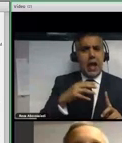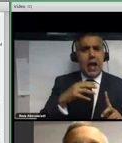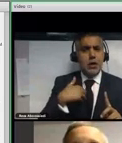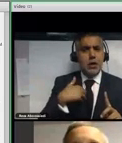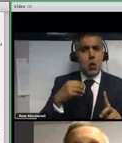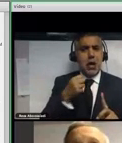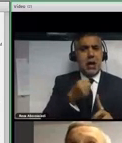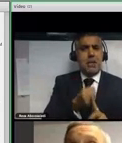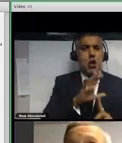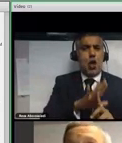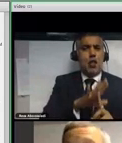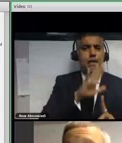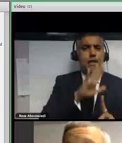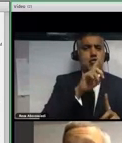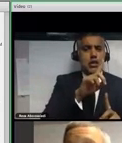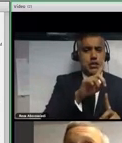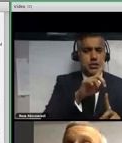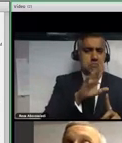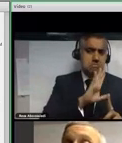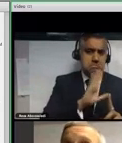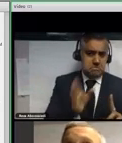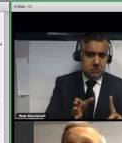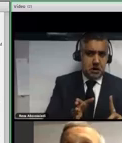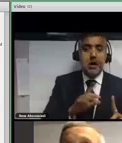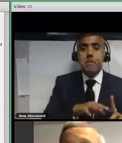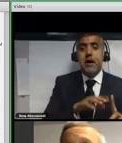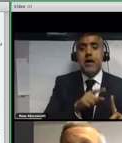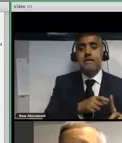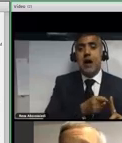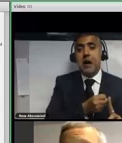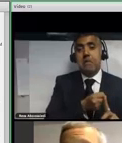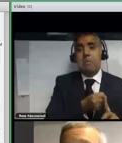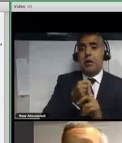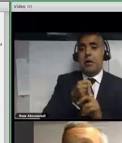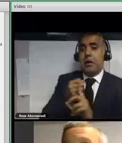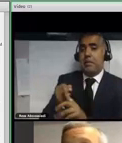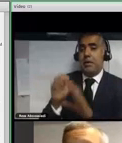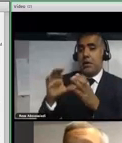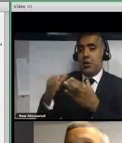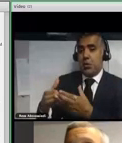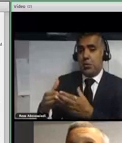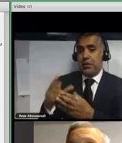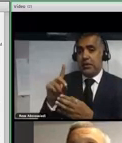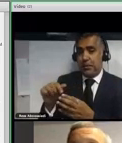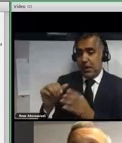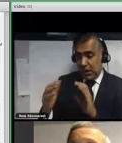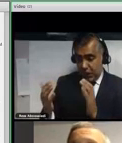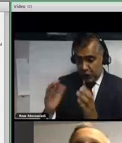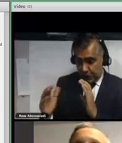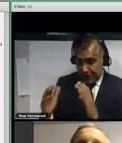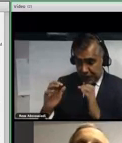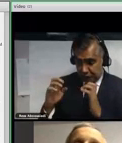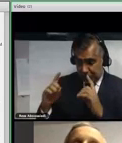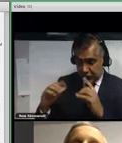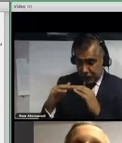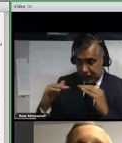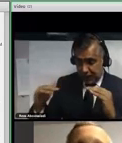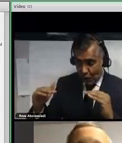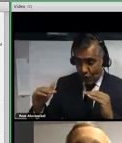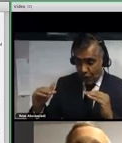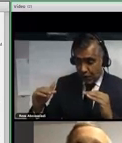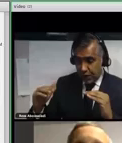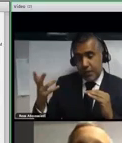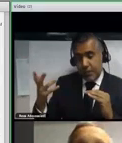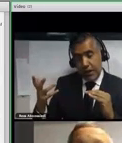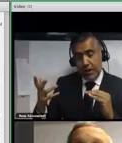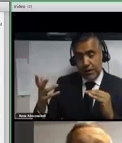impact on their education. But if I put them in the group of people with disabilities, when comparing education levels, I'm going